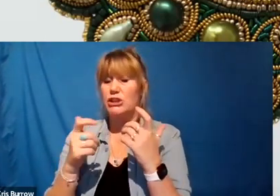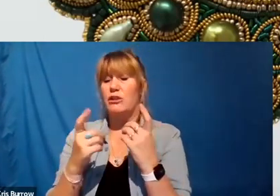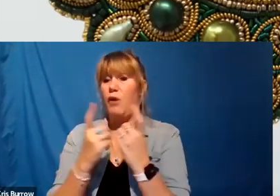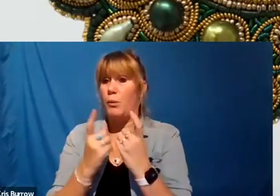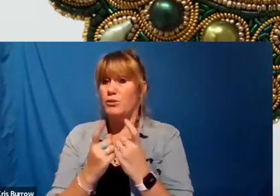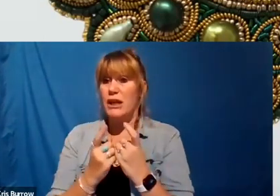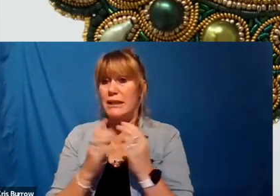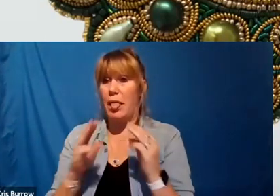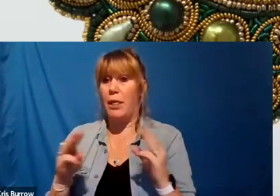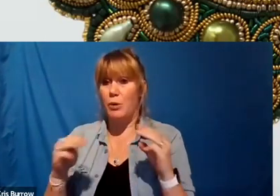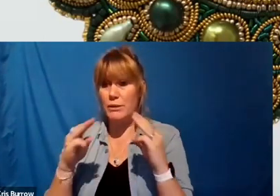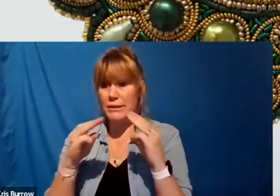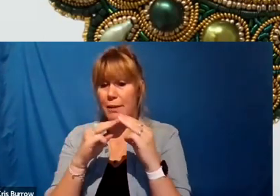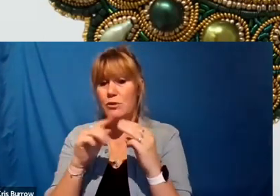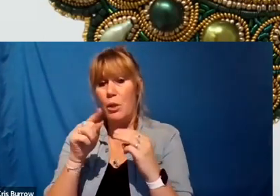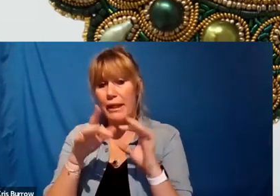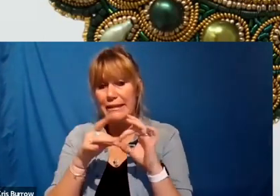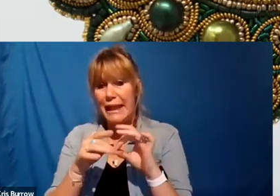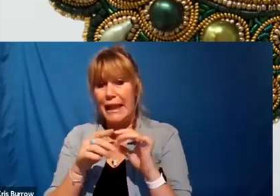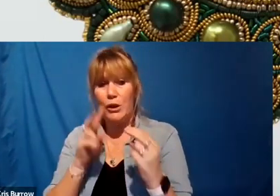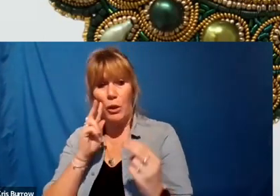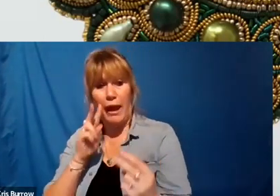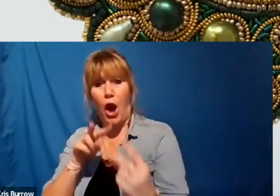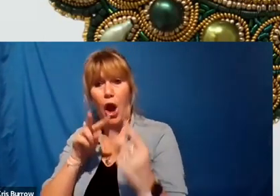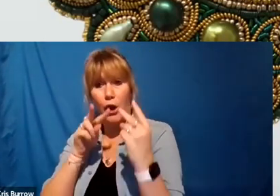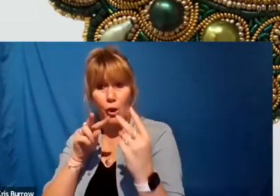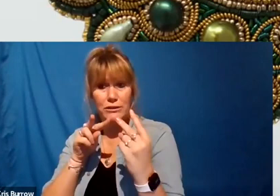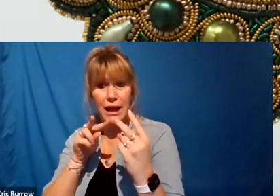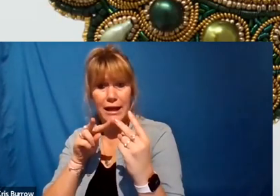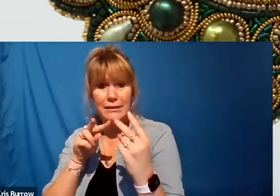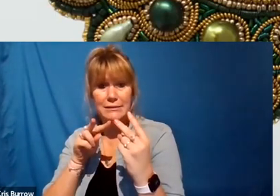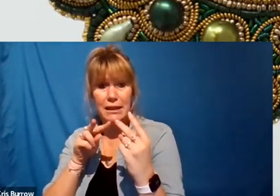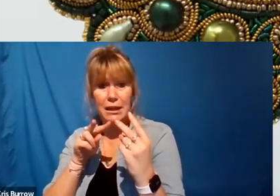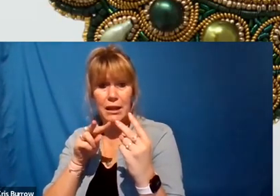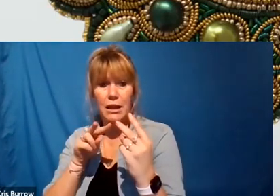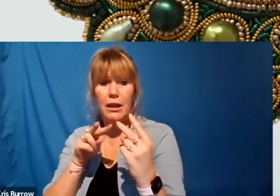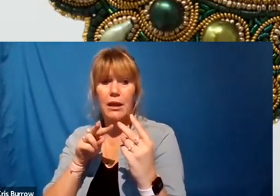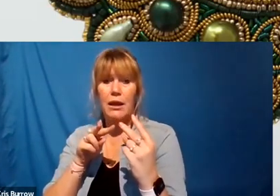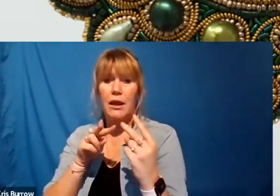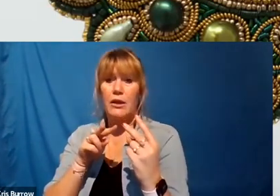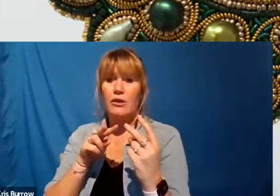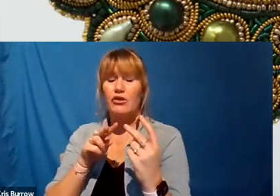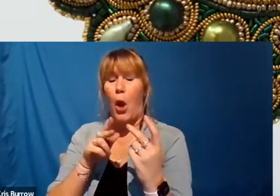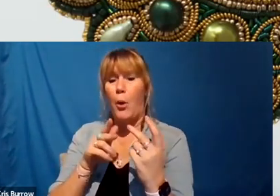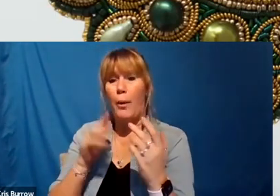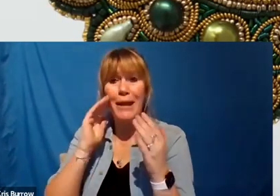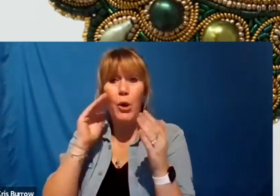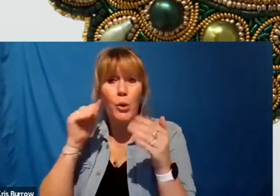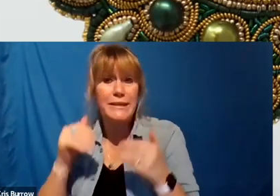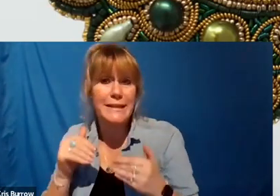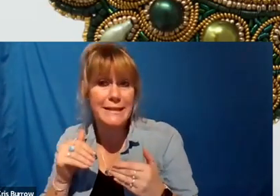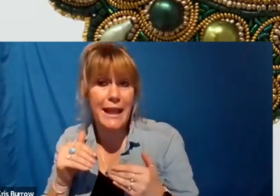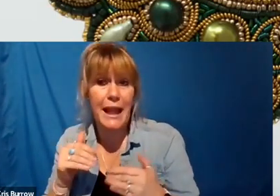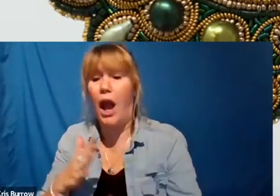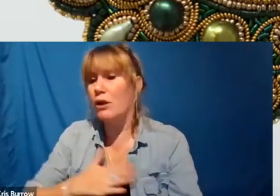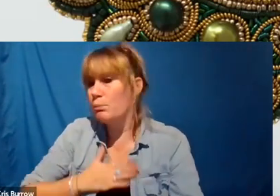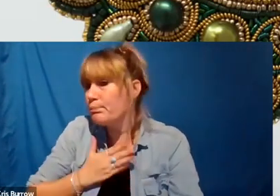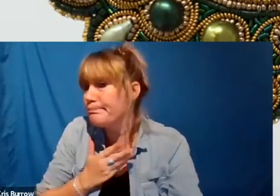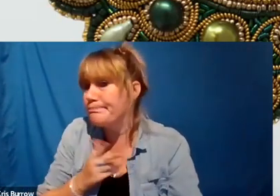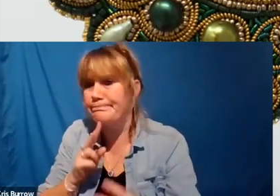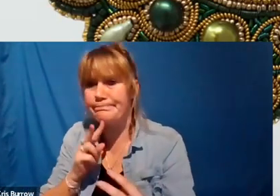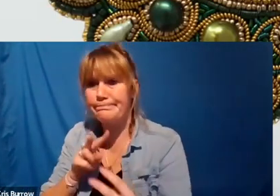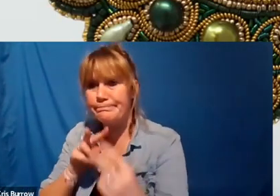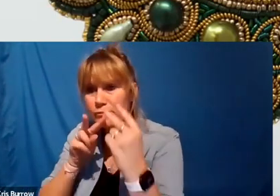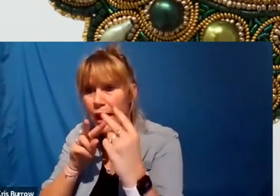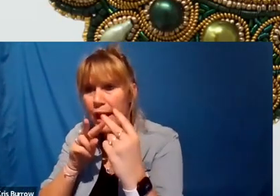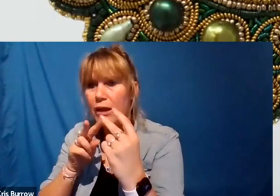contact. Being autistic, me and eye contact don't get on very well. So I made a kind of a series of these amulets to ward it